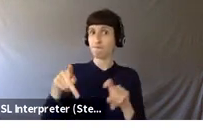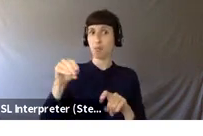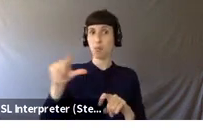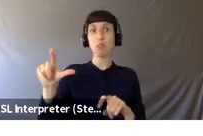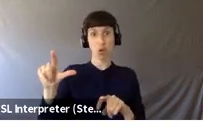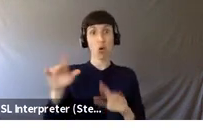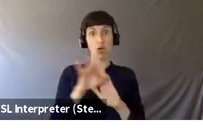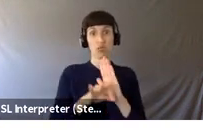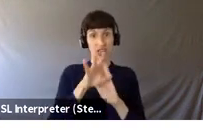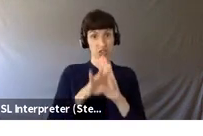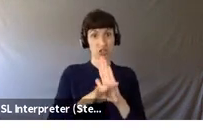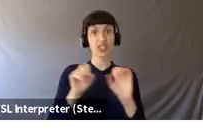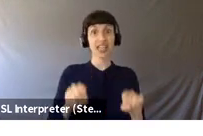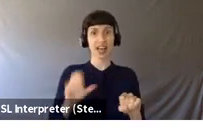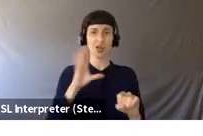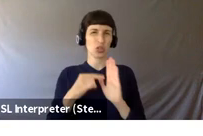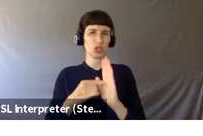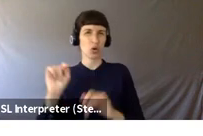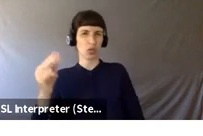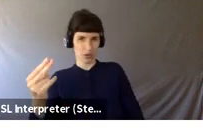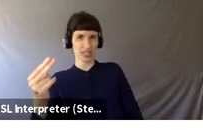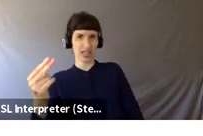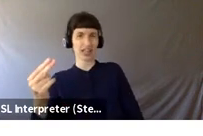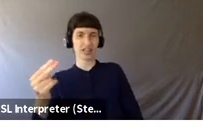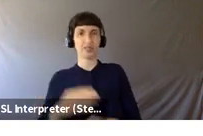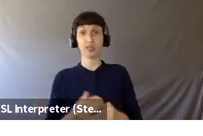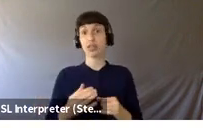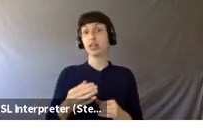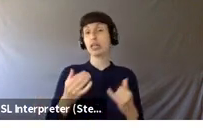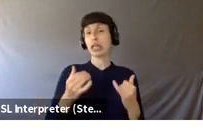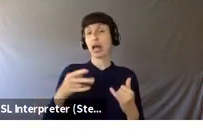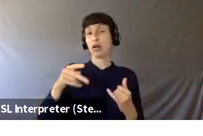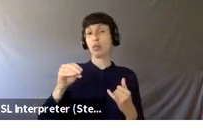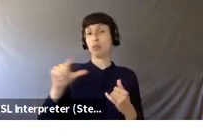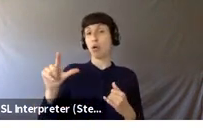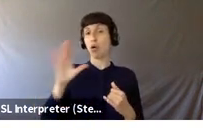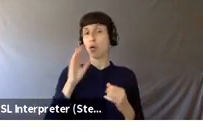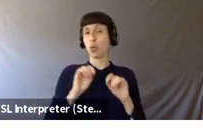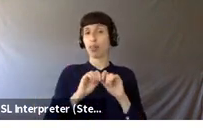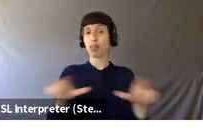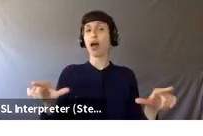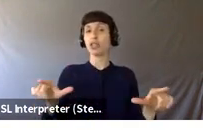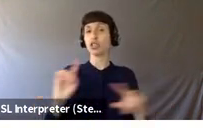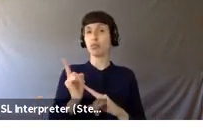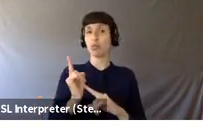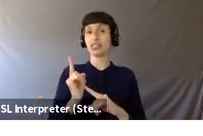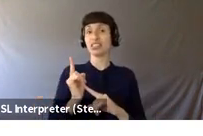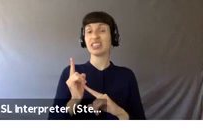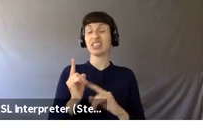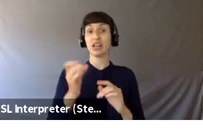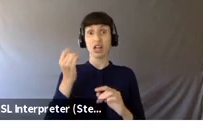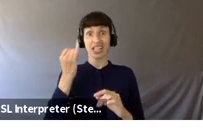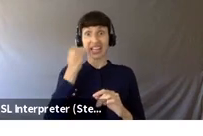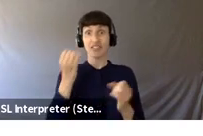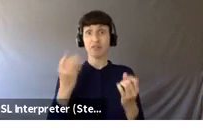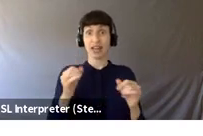three. Today, the poll will be launched in just a moment. It sometimes hides behind other windows. So if you have lots of windows showing, you